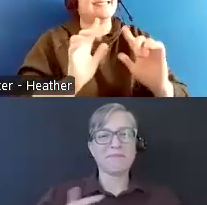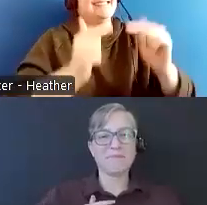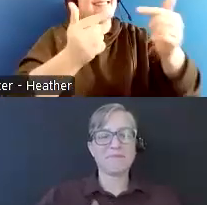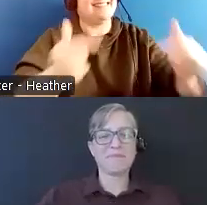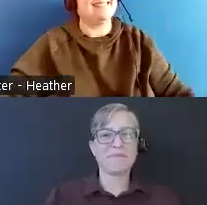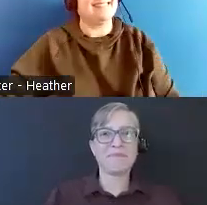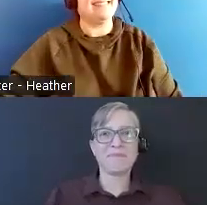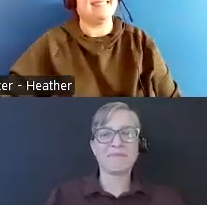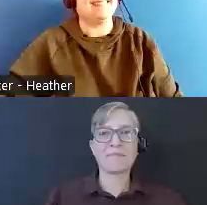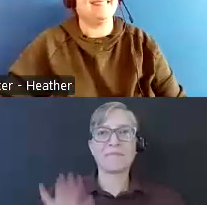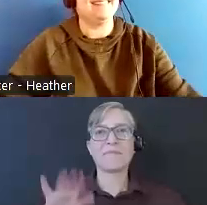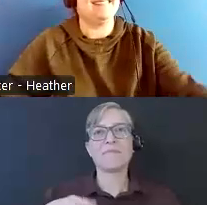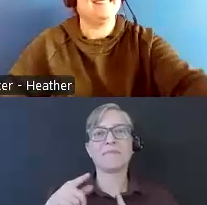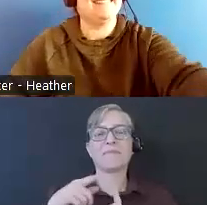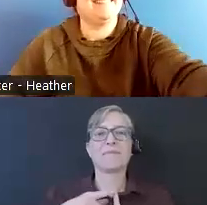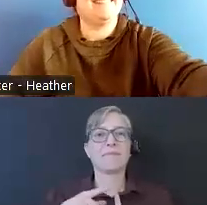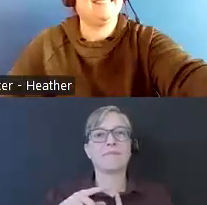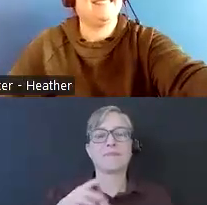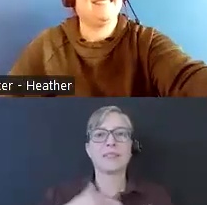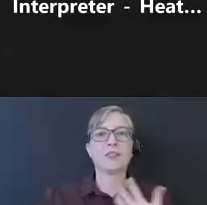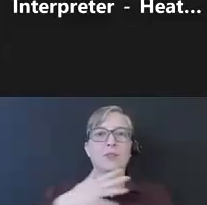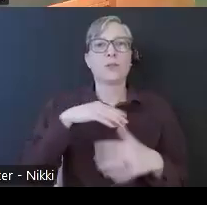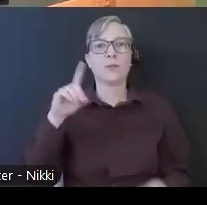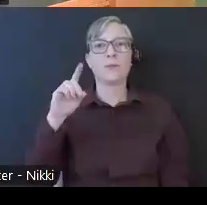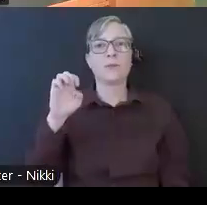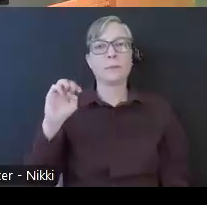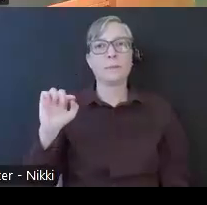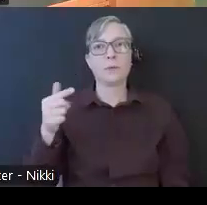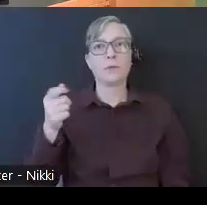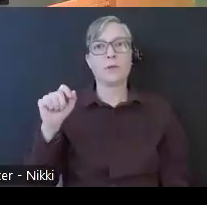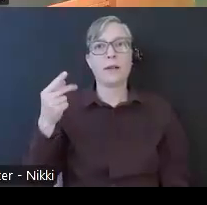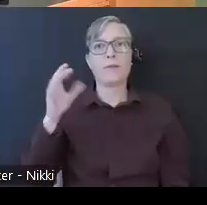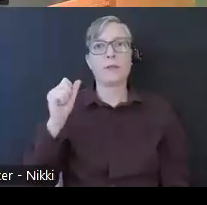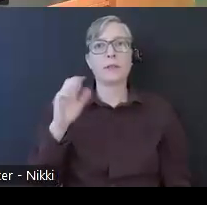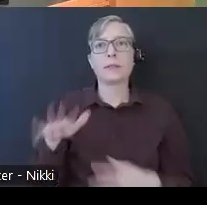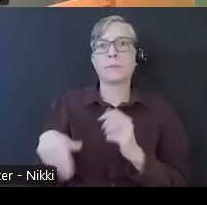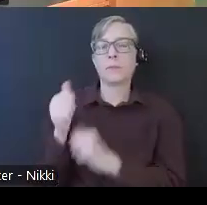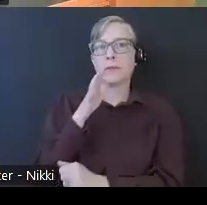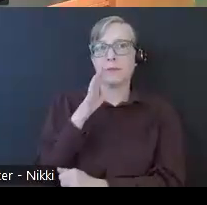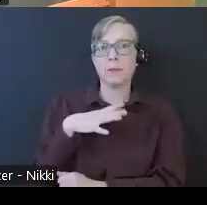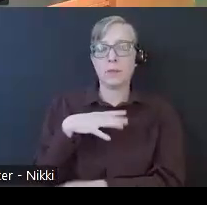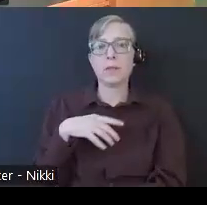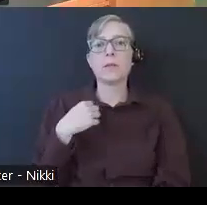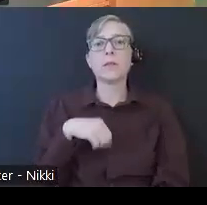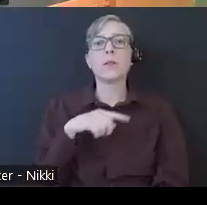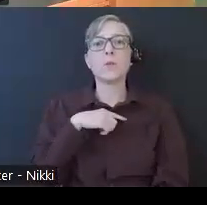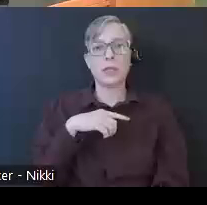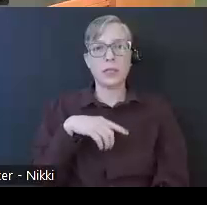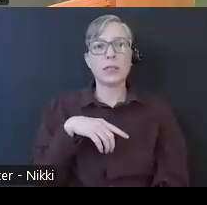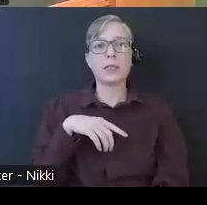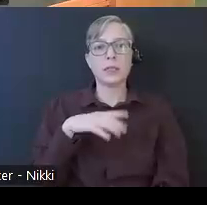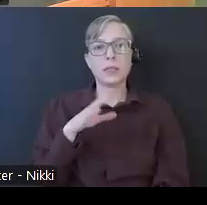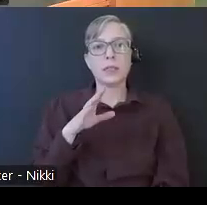female, middle age. I didn't mention before, we powered our trial on age tertile, 18 to